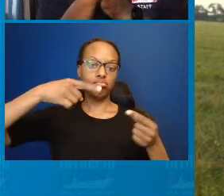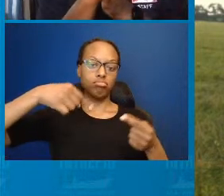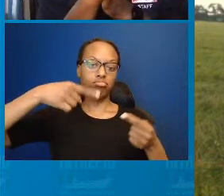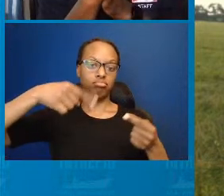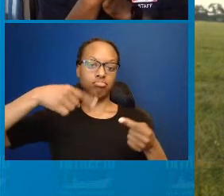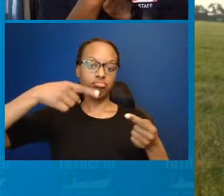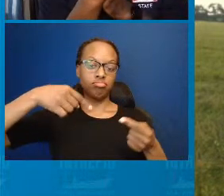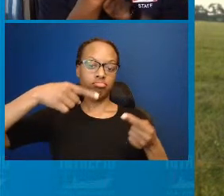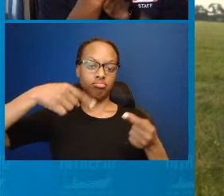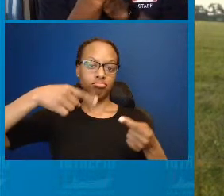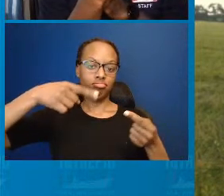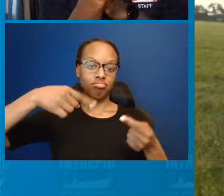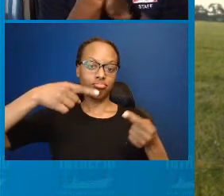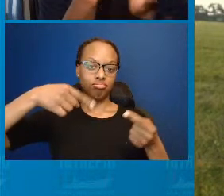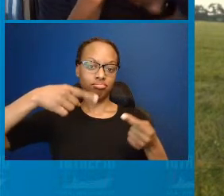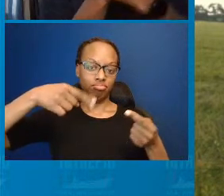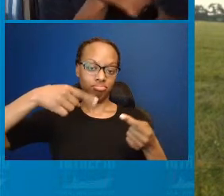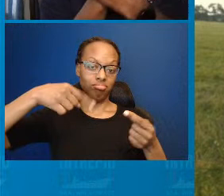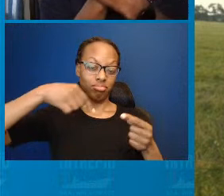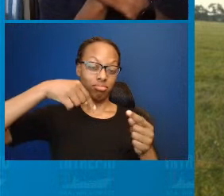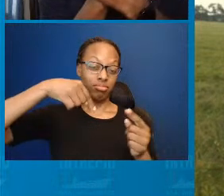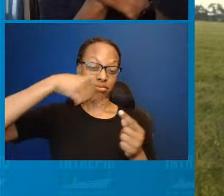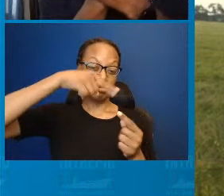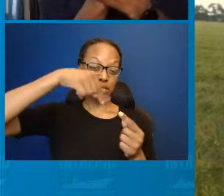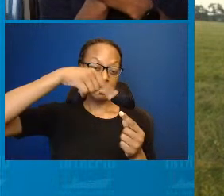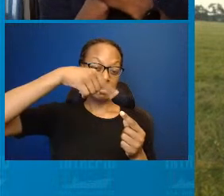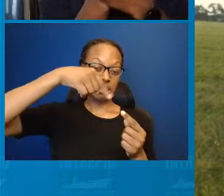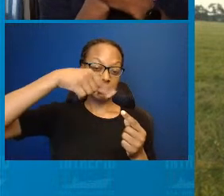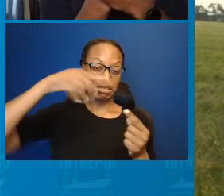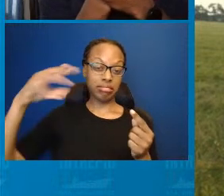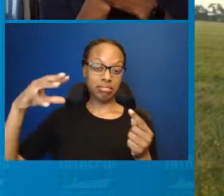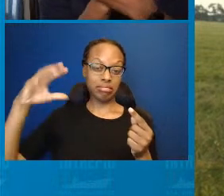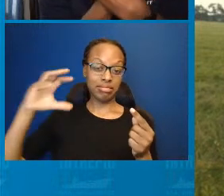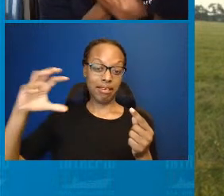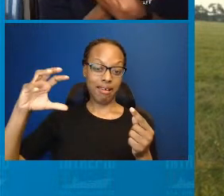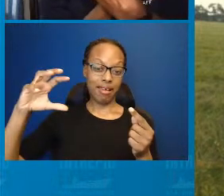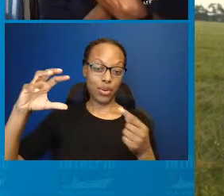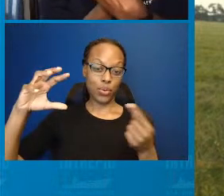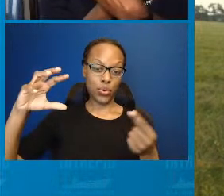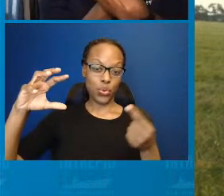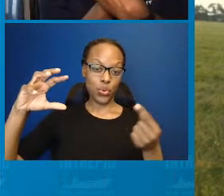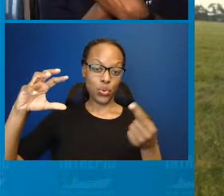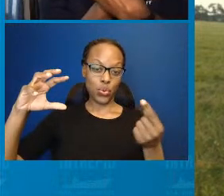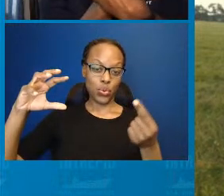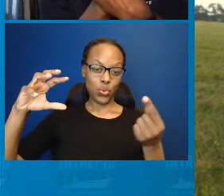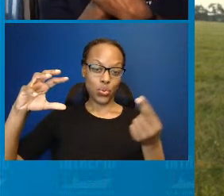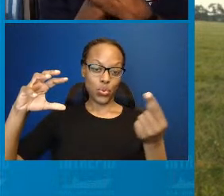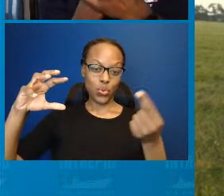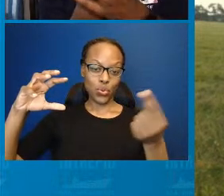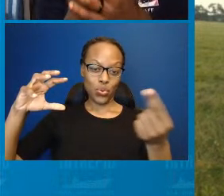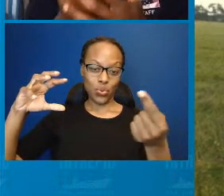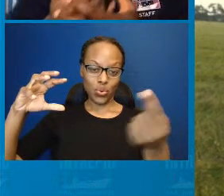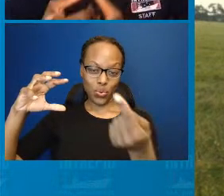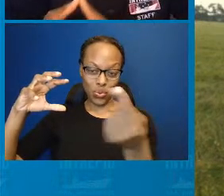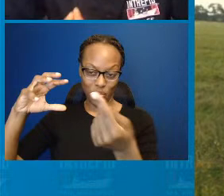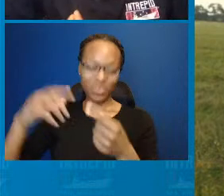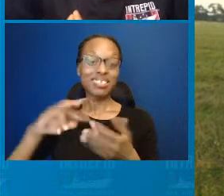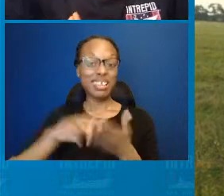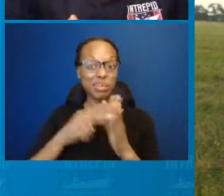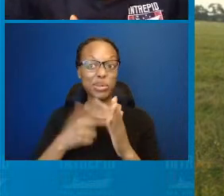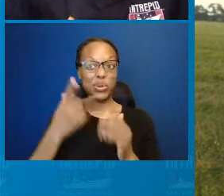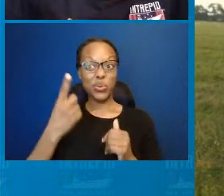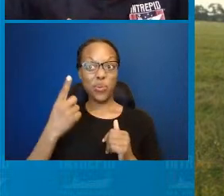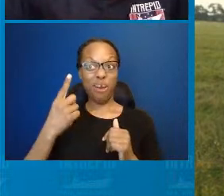Earth goes away from the sun, while the other side of the Earth goes toward the sun, right? And so while one side is getting a sunrise, the other is getting a sunset.